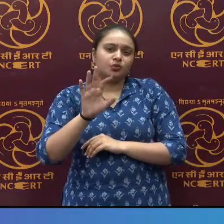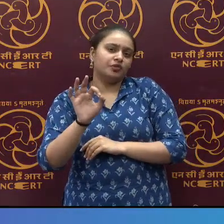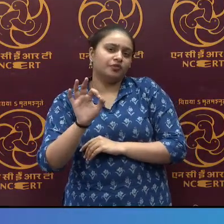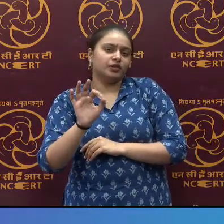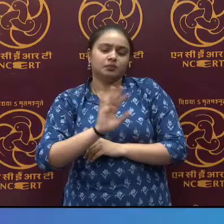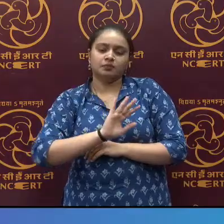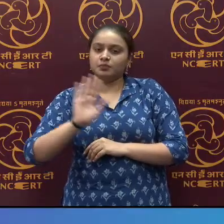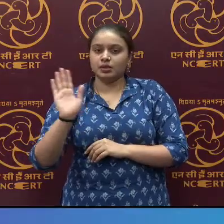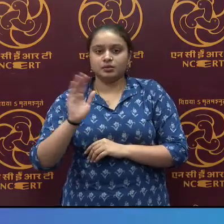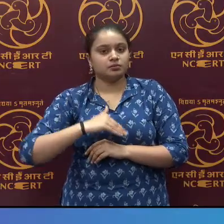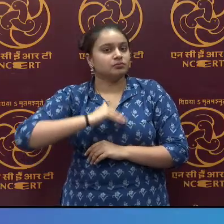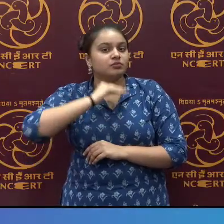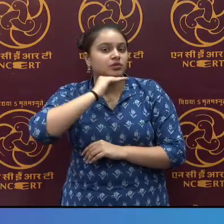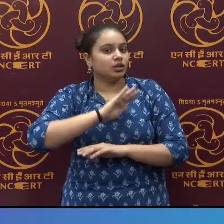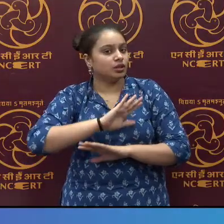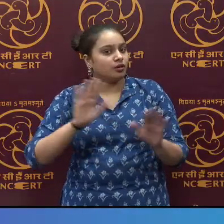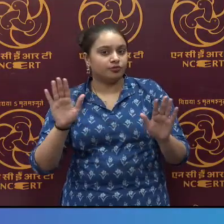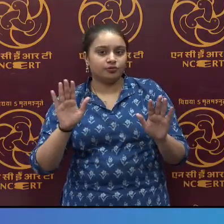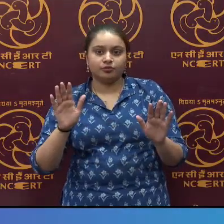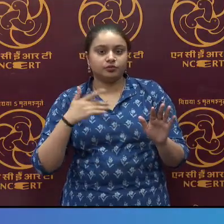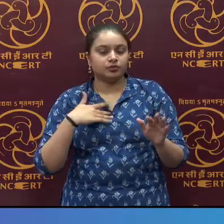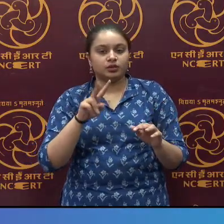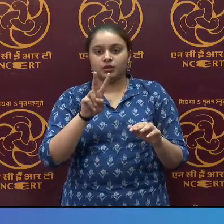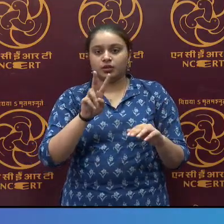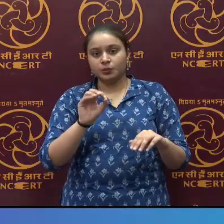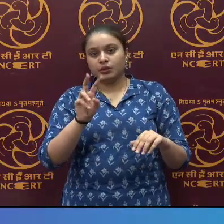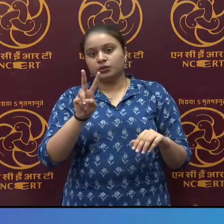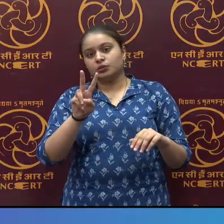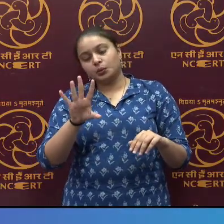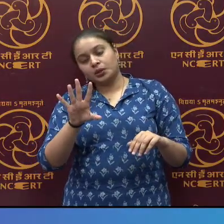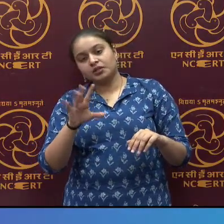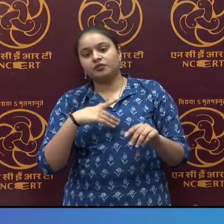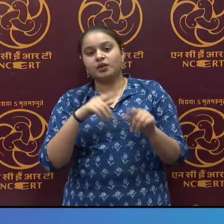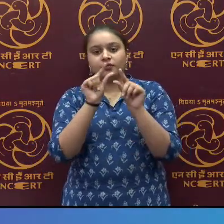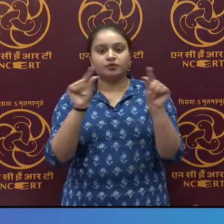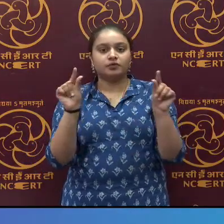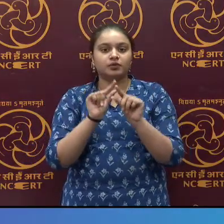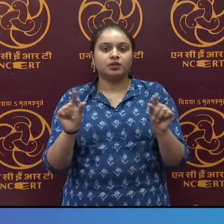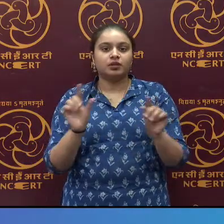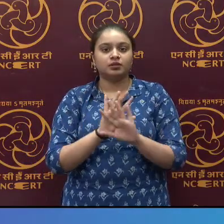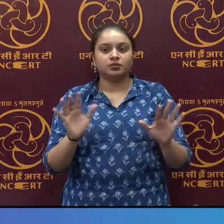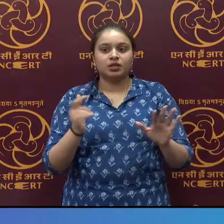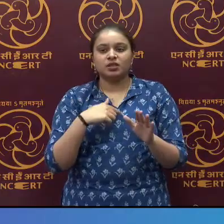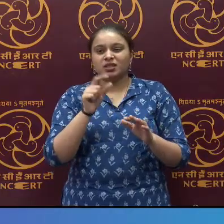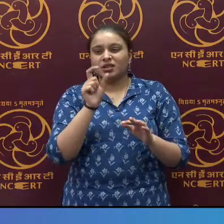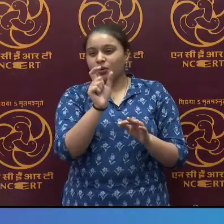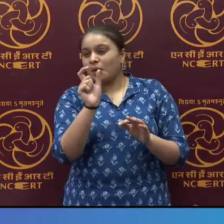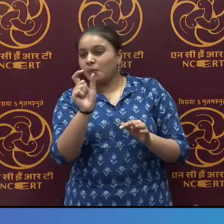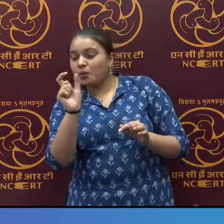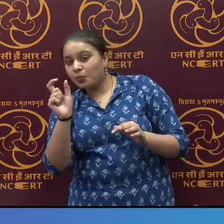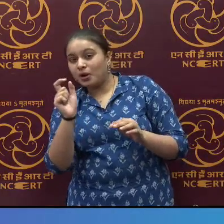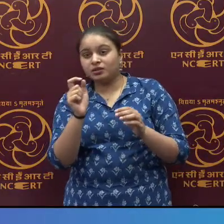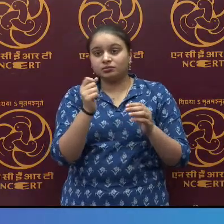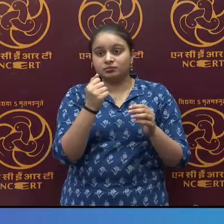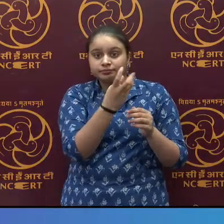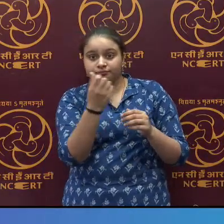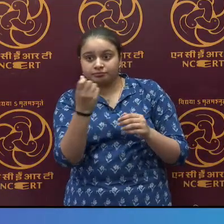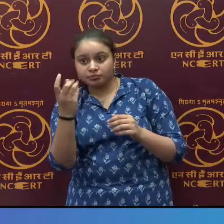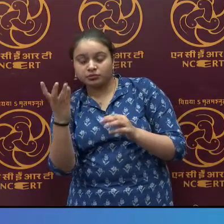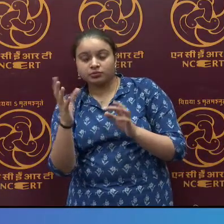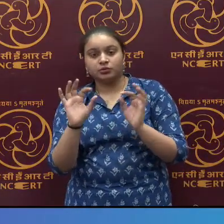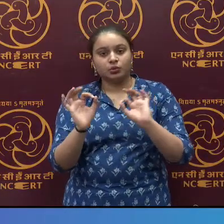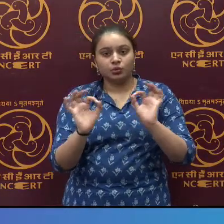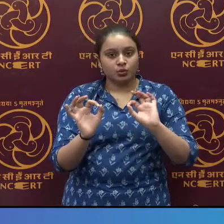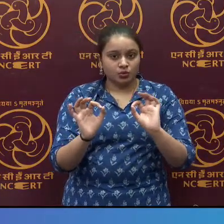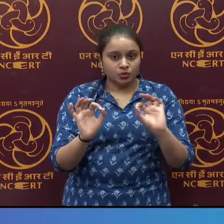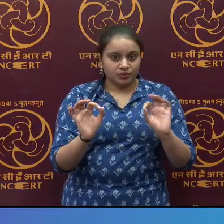would be approximately 25 lines, 20 to 25 lines. Alright, and you don't have to literally count each and every word that is there on the generically